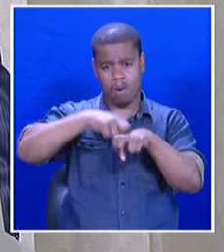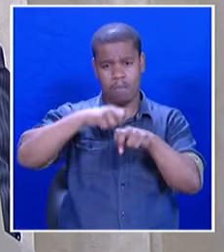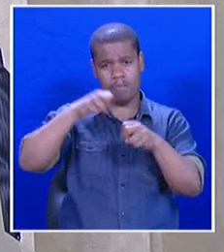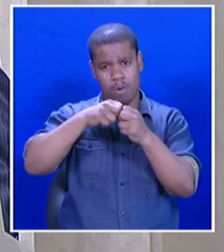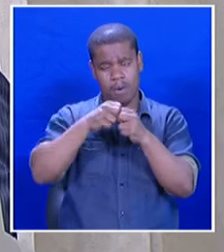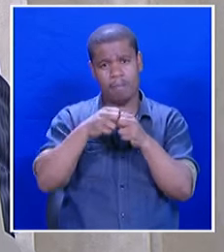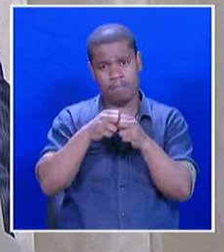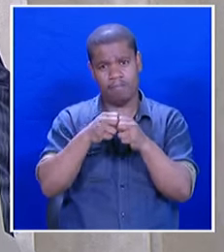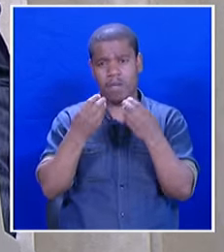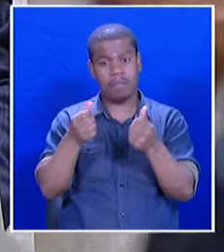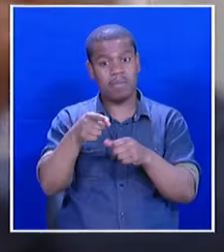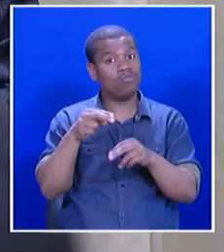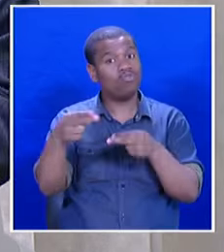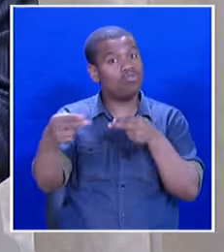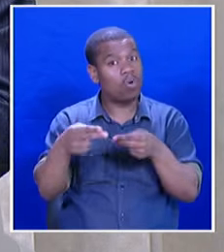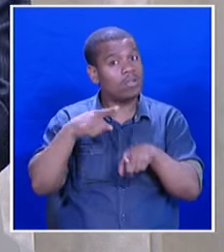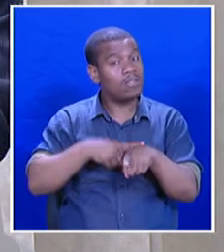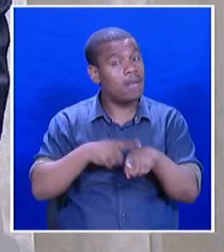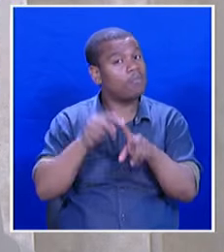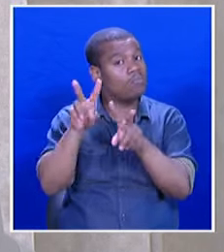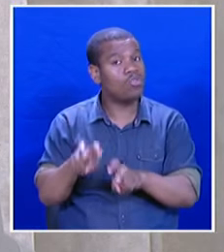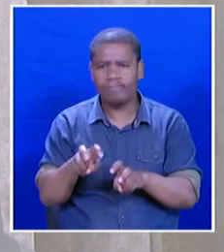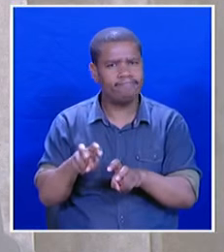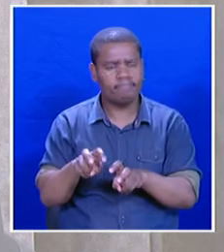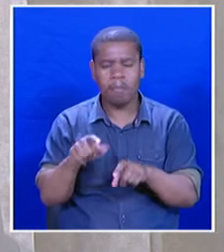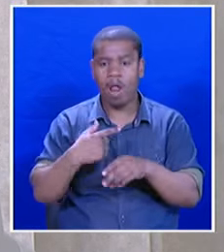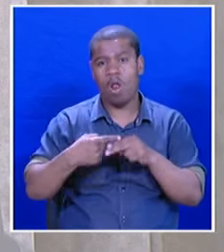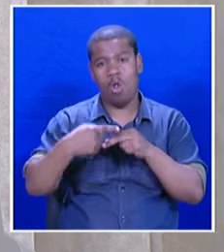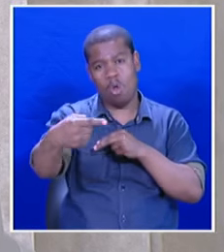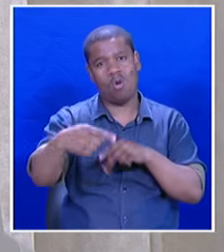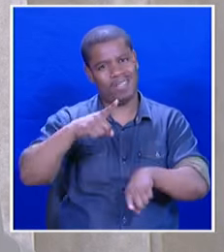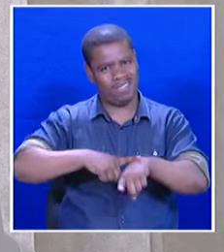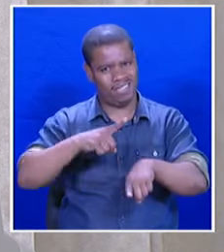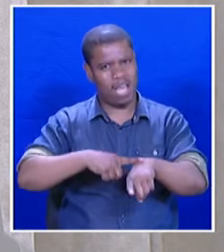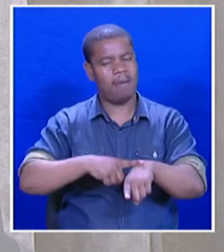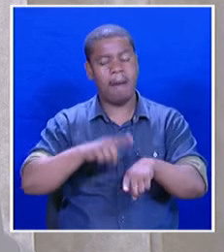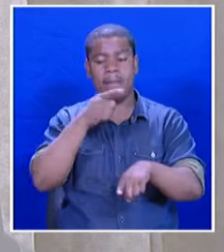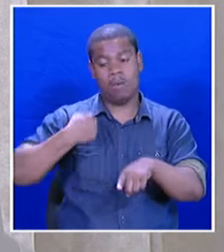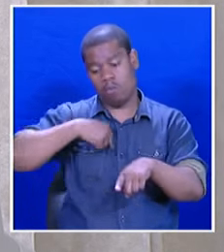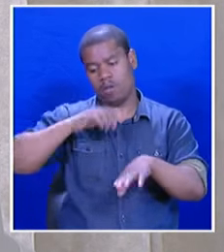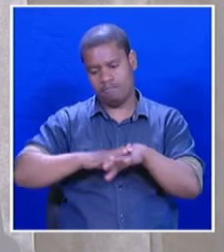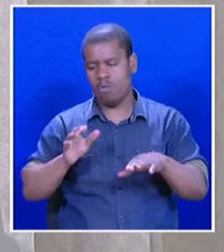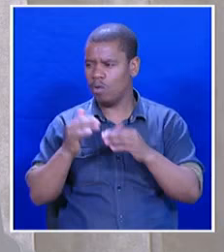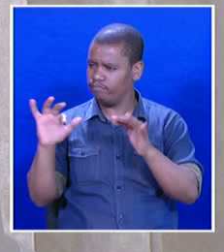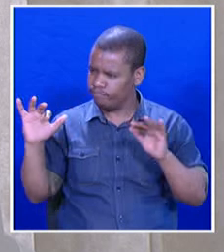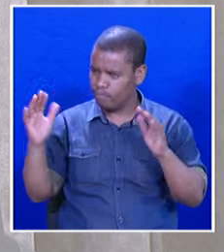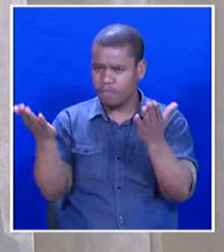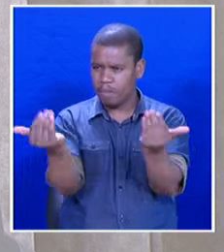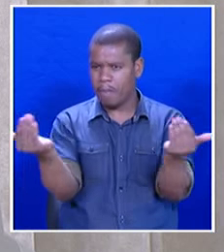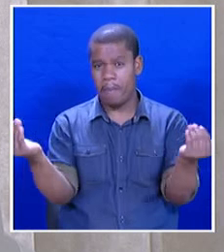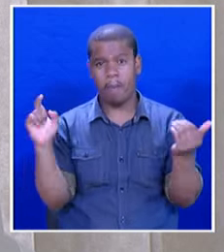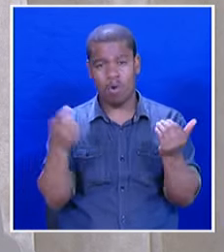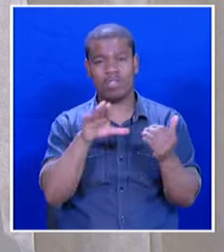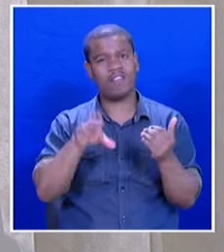is not going to be a short-term issue, it will be long-term, but we continue to invite all South Africans